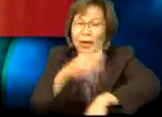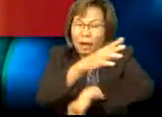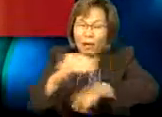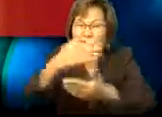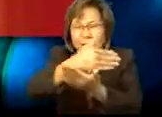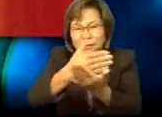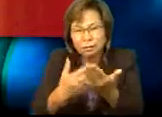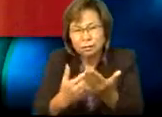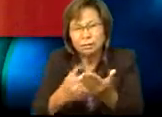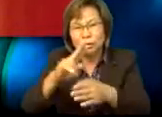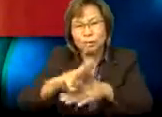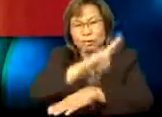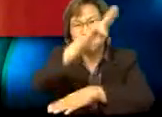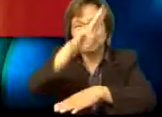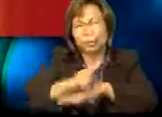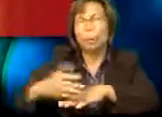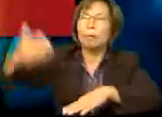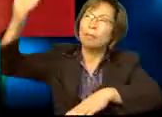use past tense.